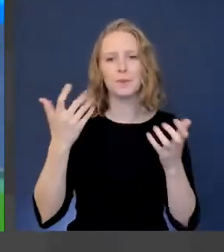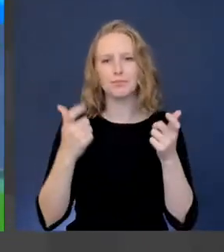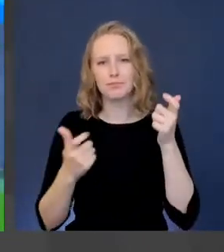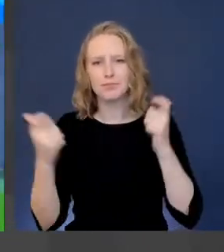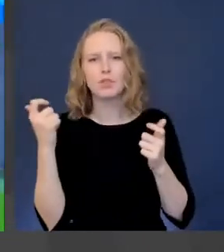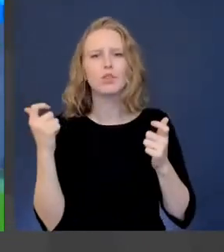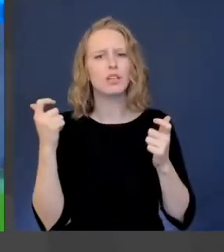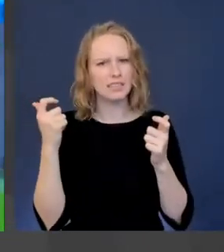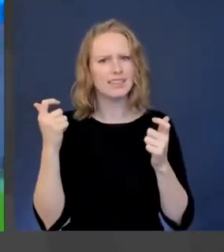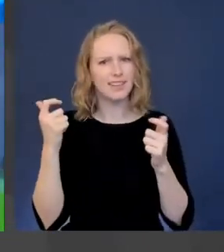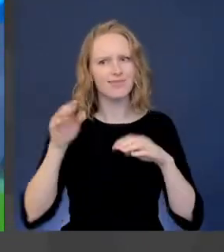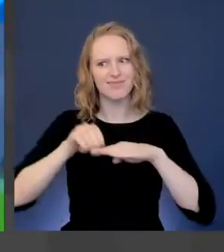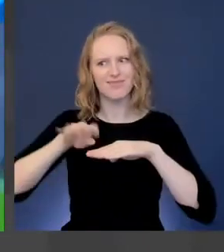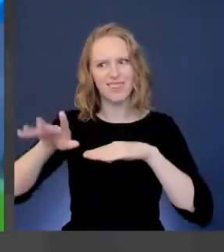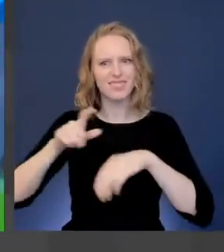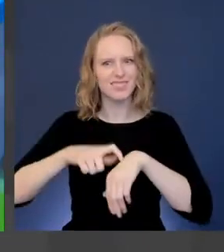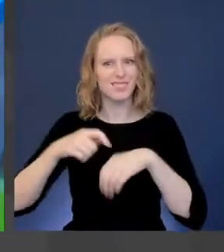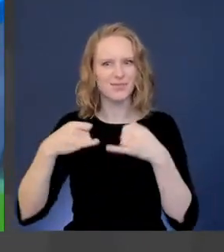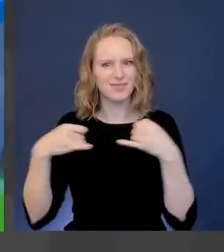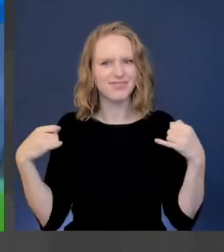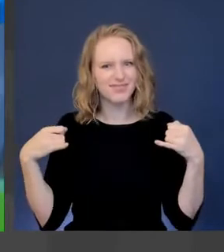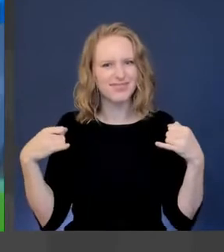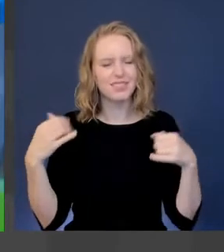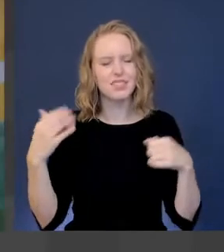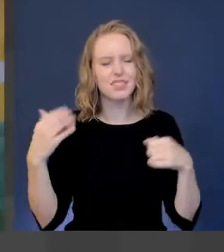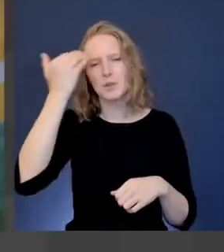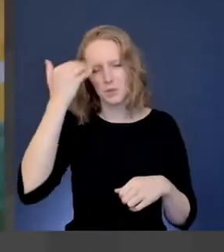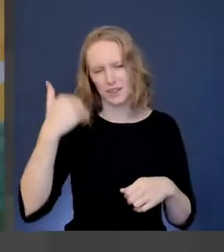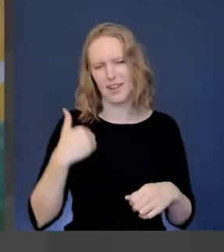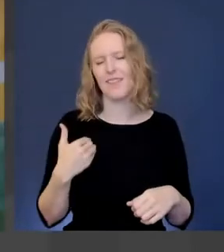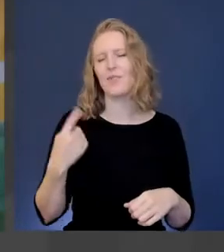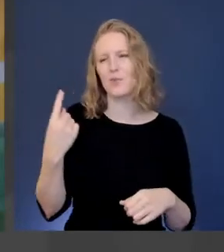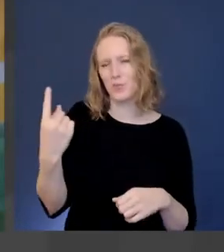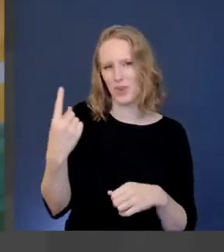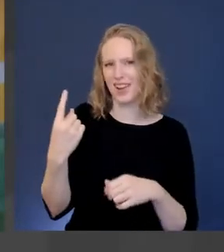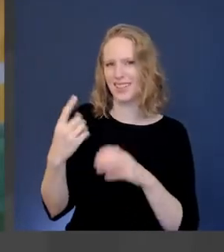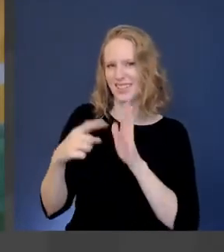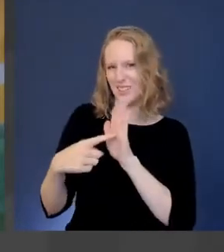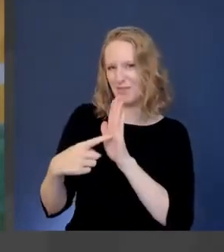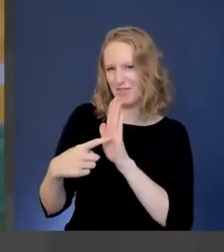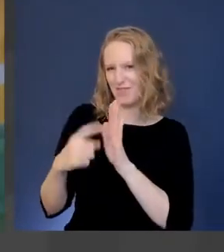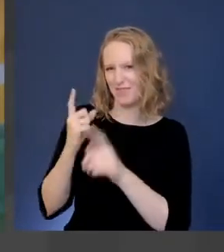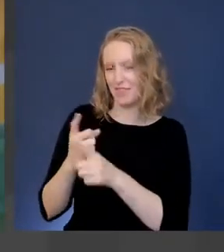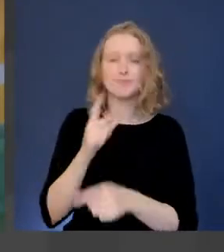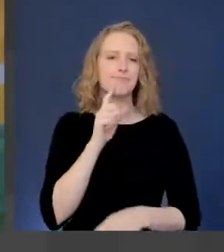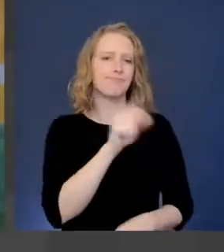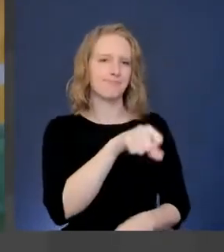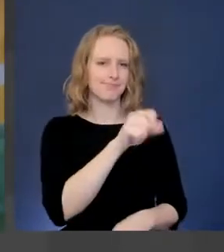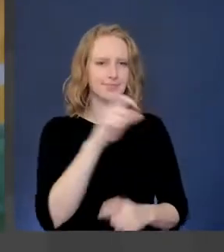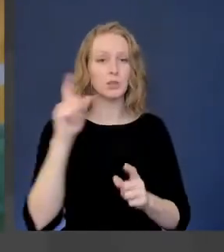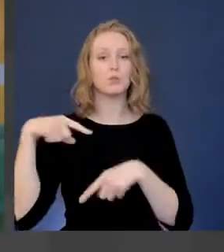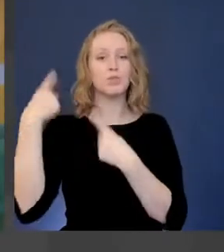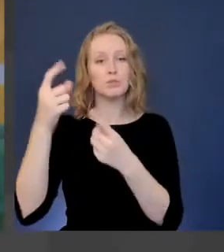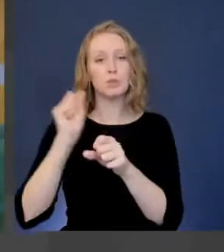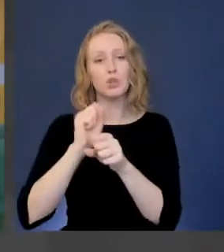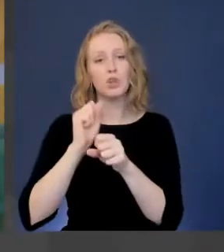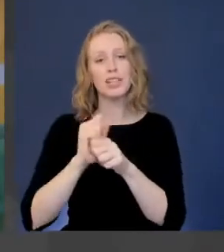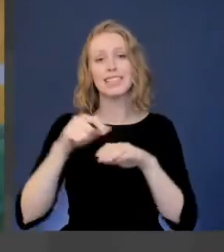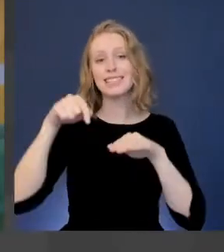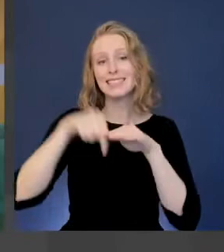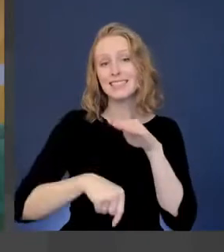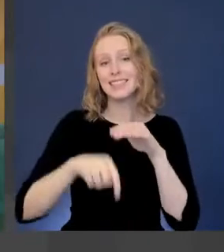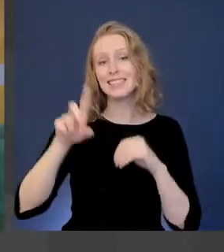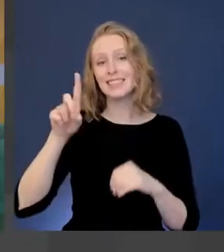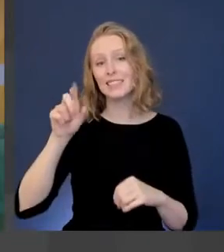And I know we have one of those today. Yeah, we do. So we have been working quite a lot on like the Deep Dark, the Warden, and the Skulk Sensor.